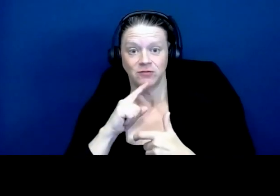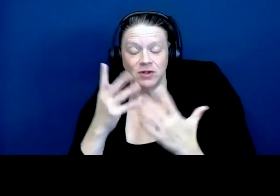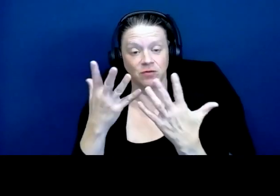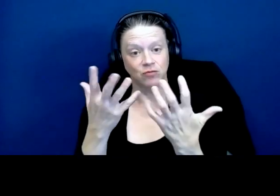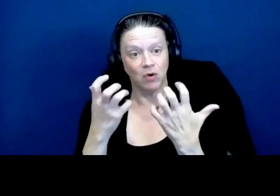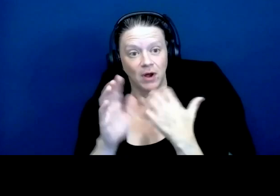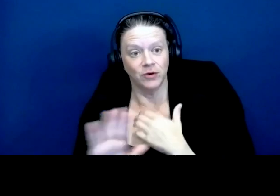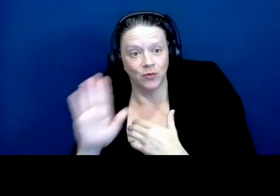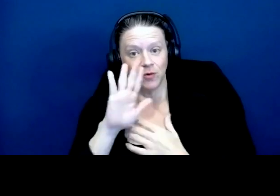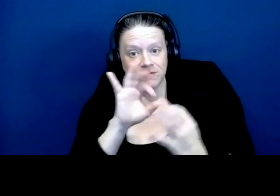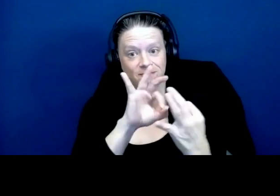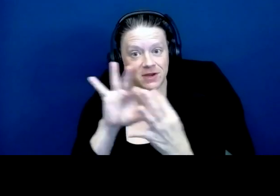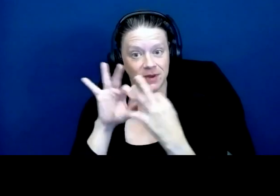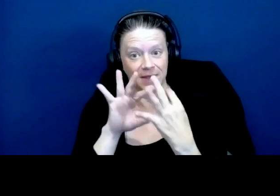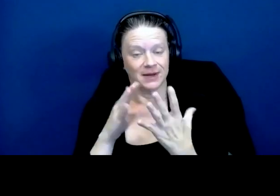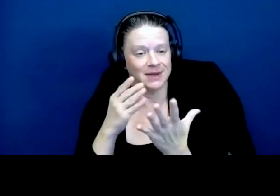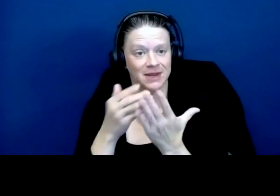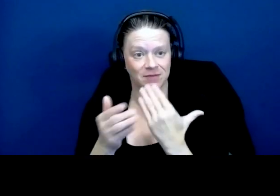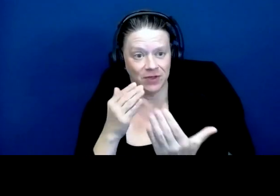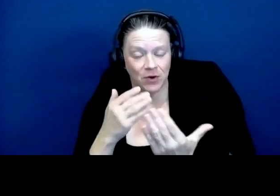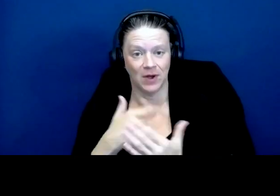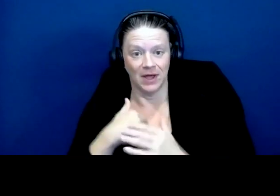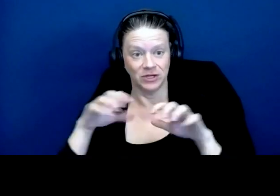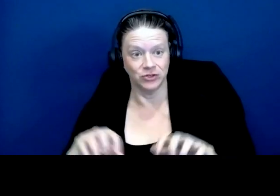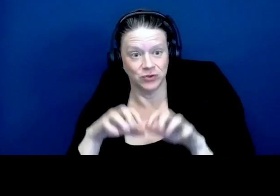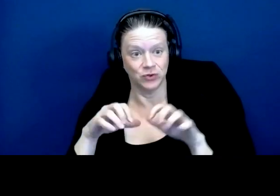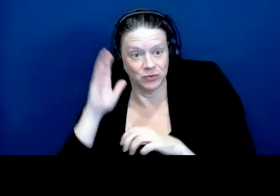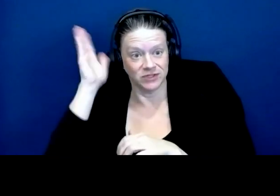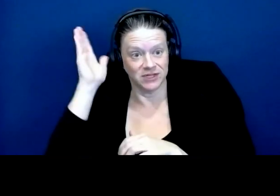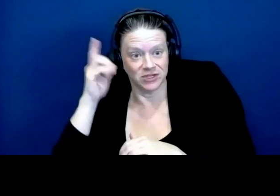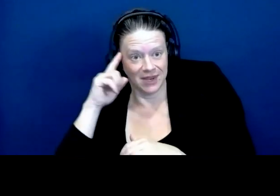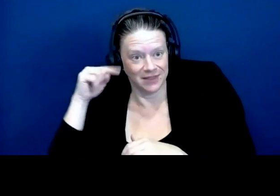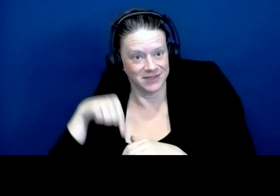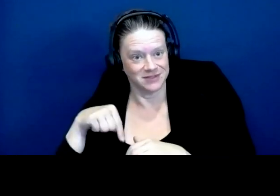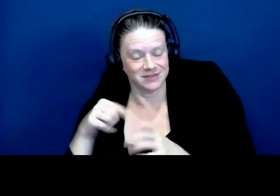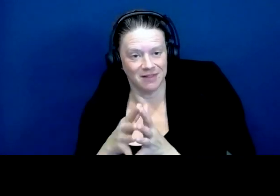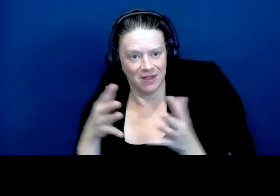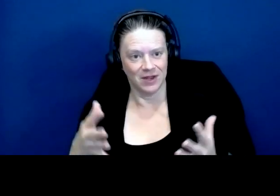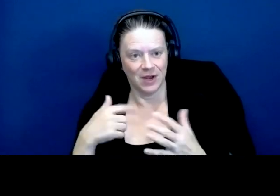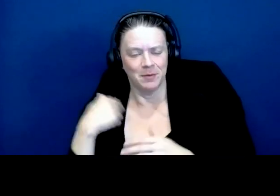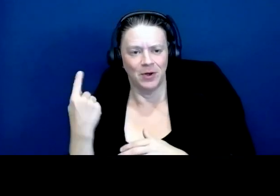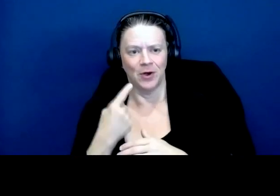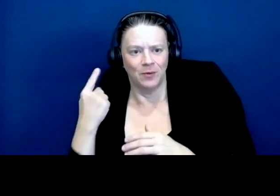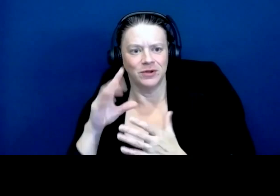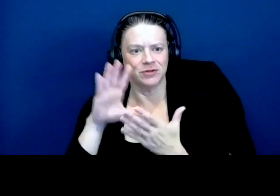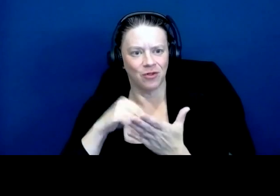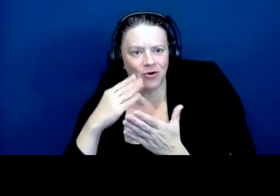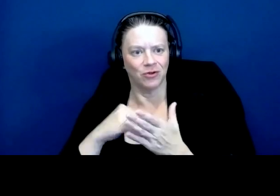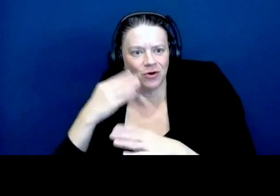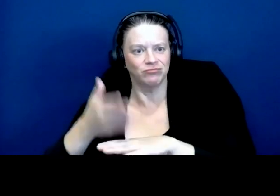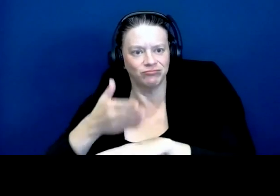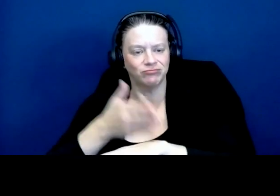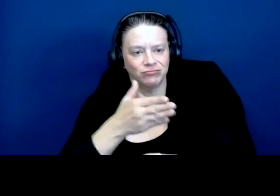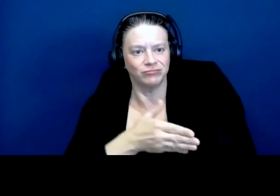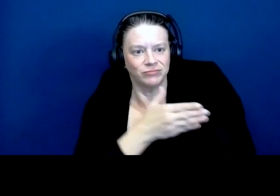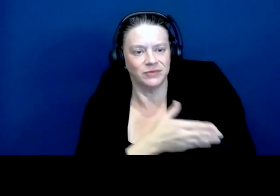feedback. Even though I do presentations like these a lot, I'm always learning how to do it better, and I would love your feedback. So